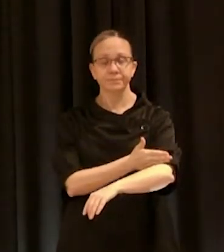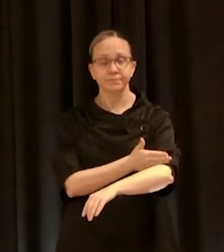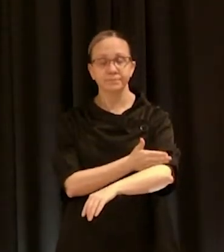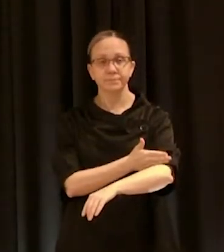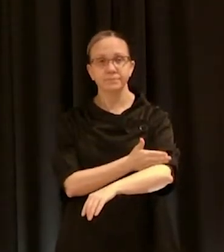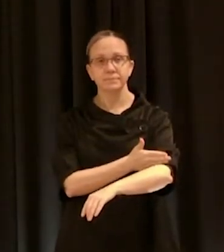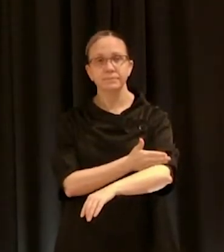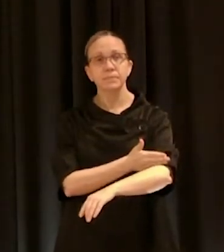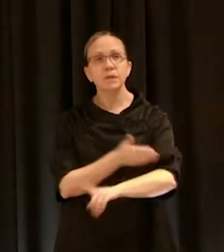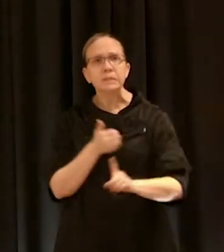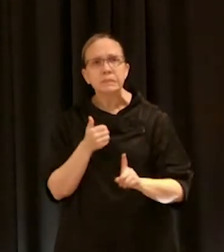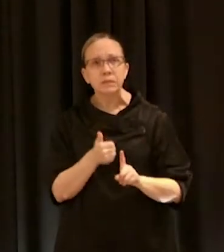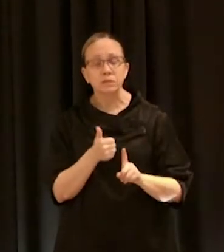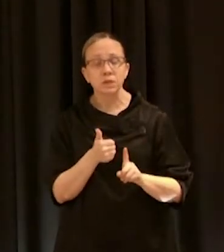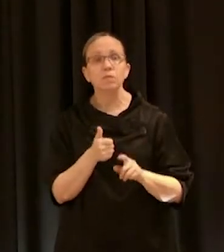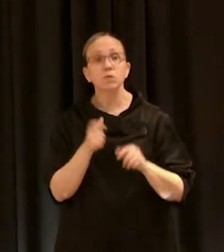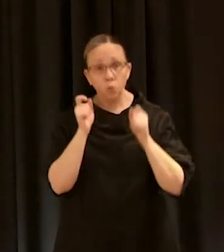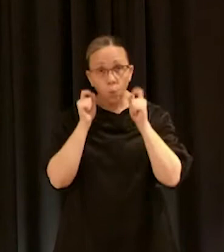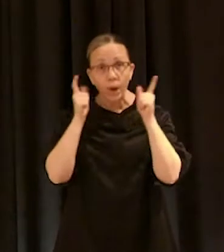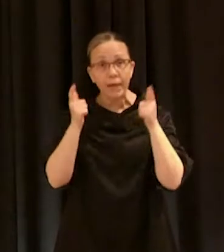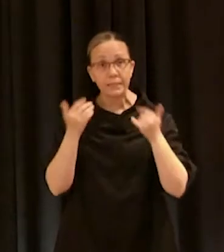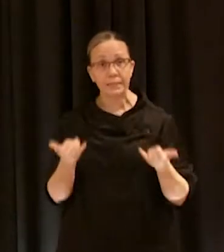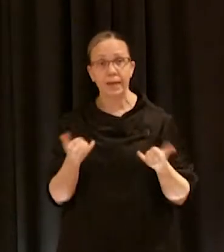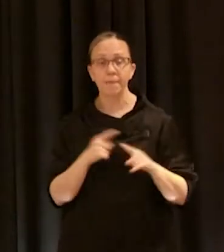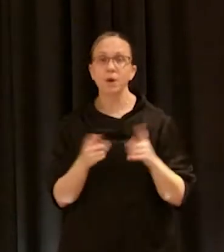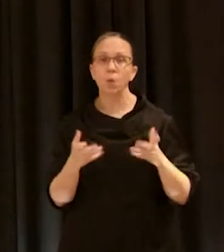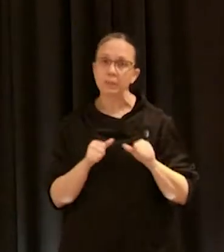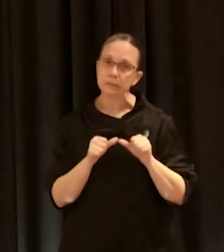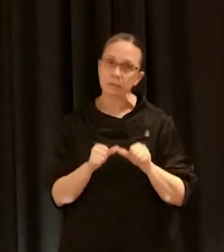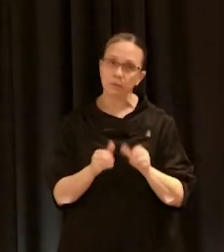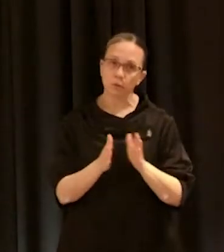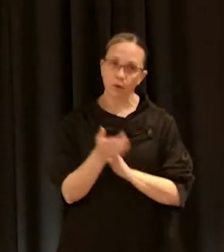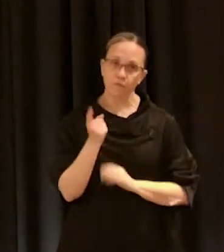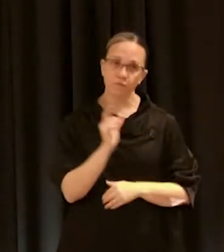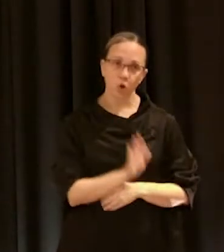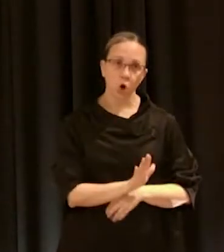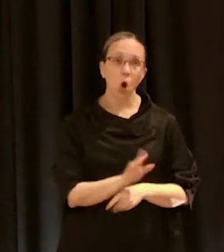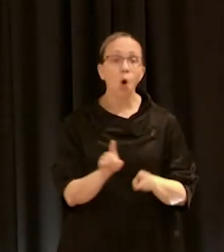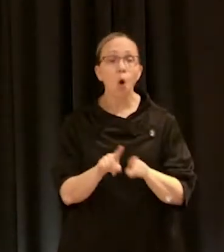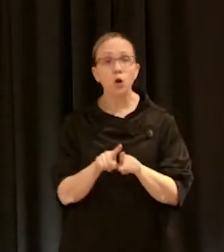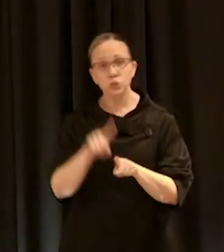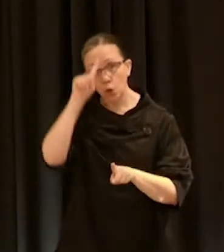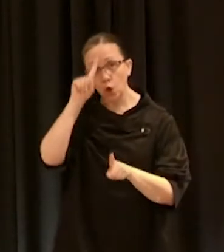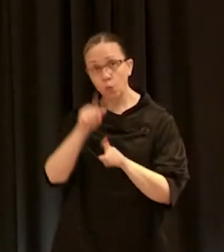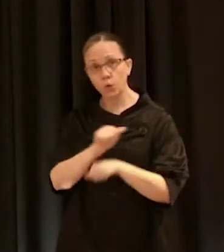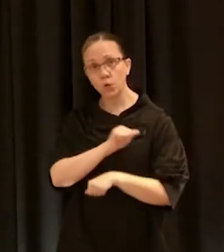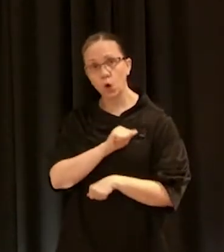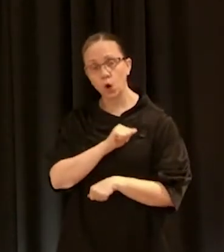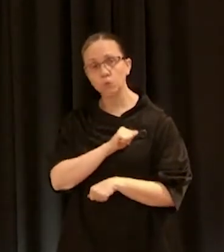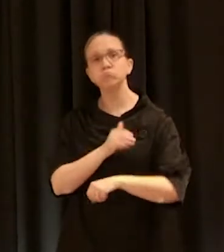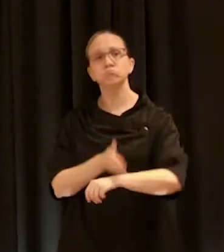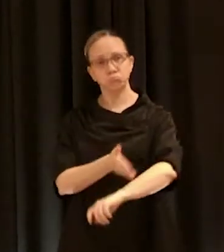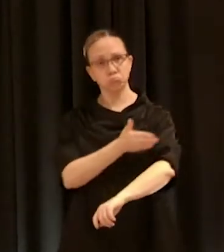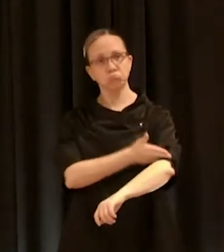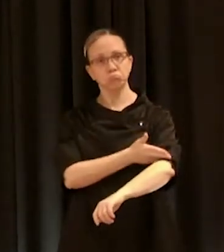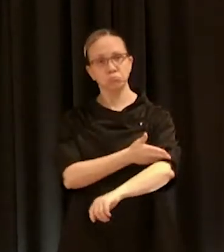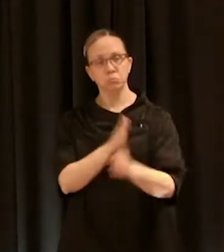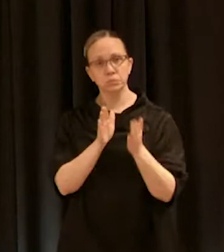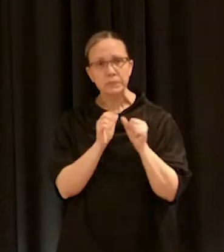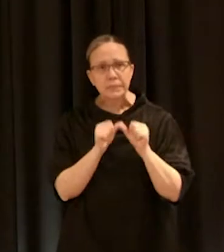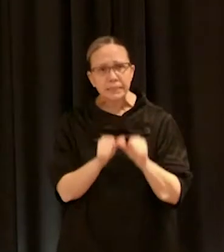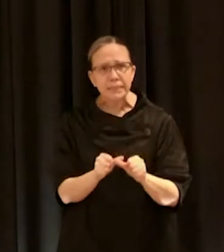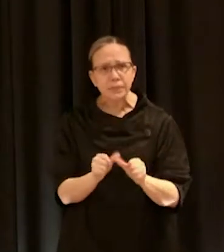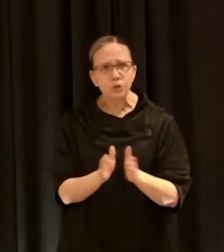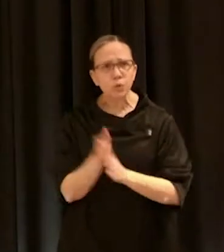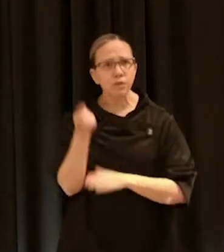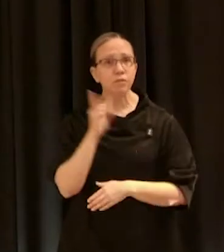she was alert and awake today, but we want to keep praying for her. Also, Bishop is doing good. Keep praying for